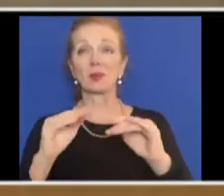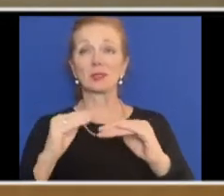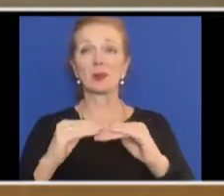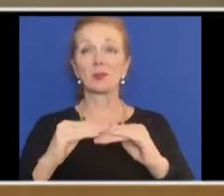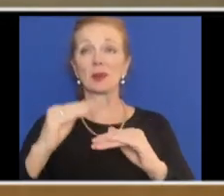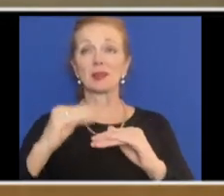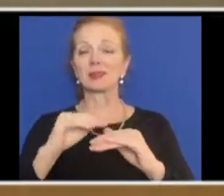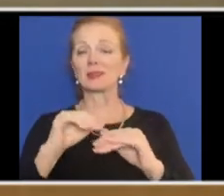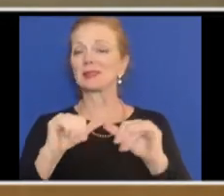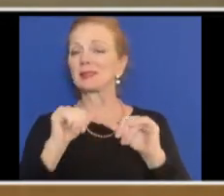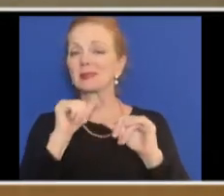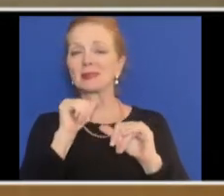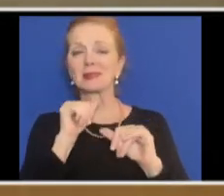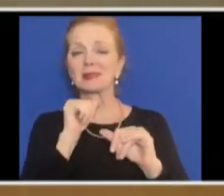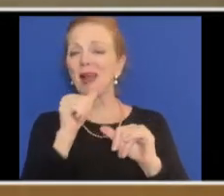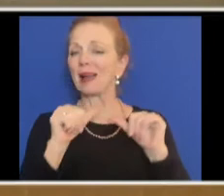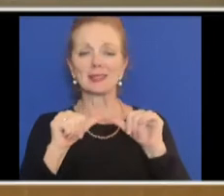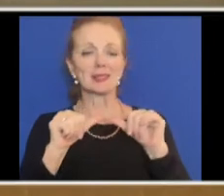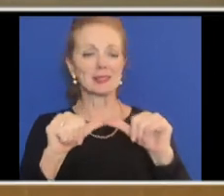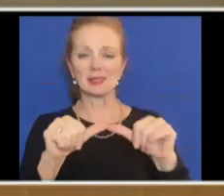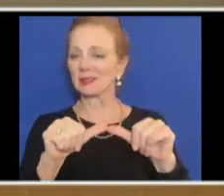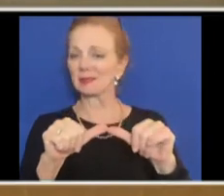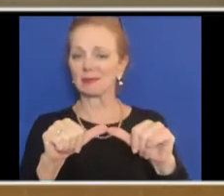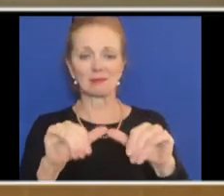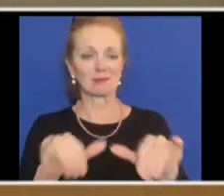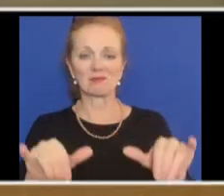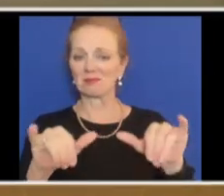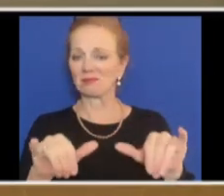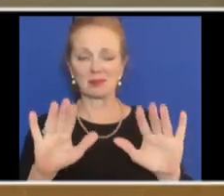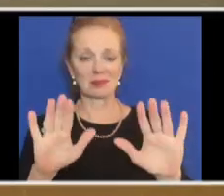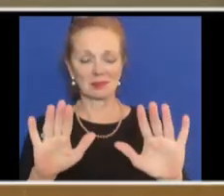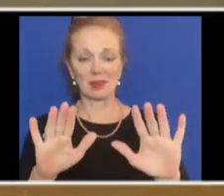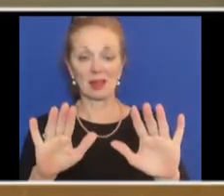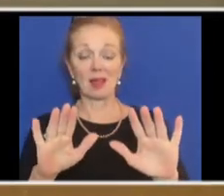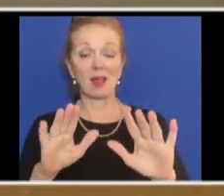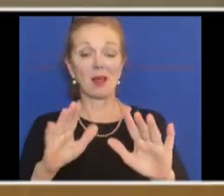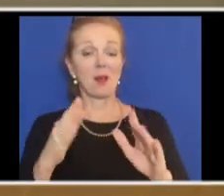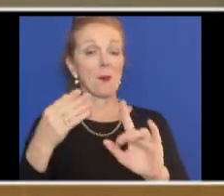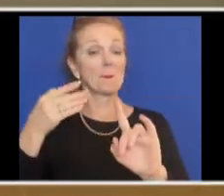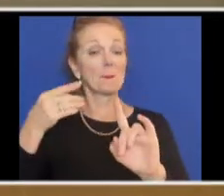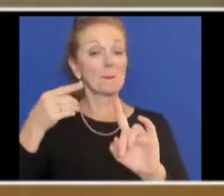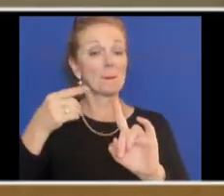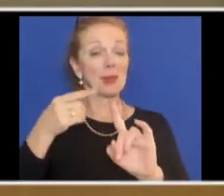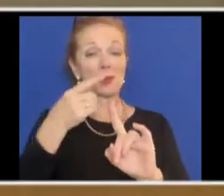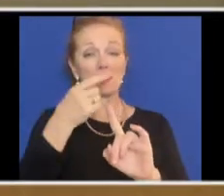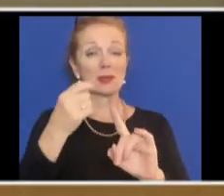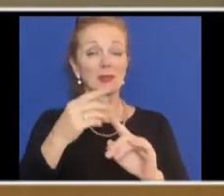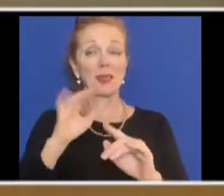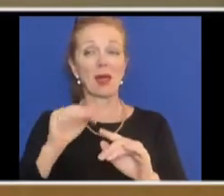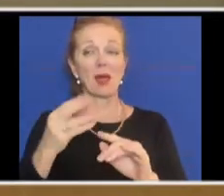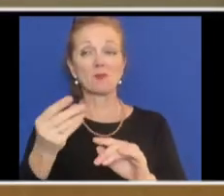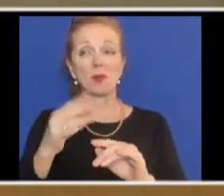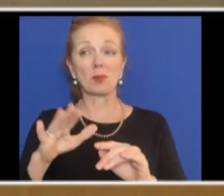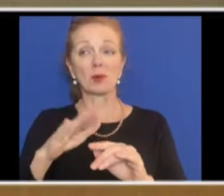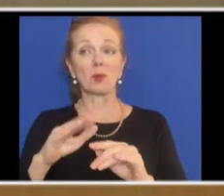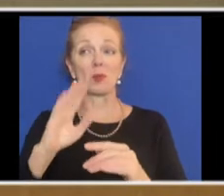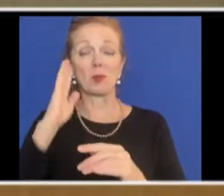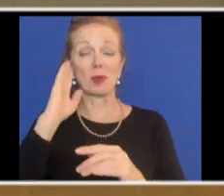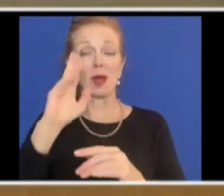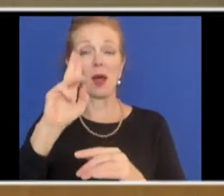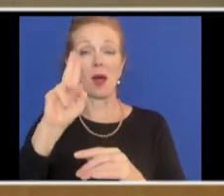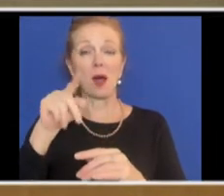consistent and I think that's mainly because that property was up zoned to what this property will be observed as